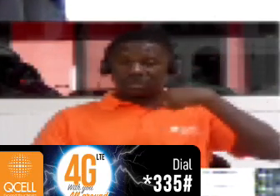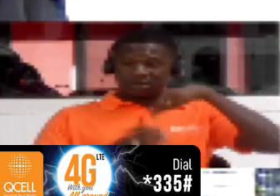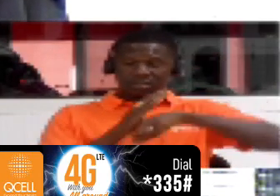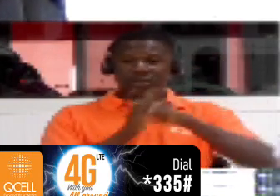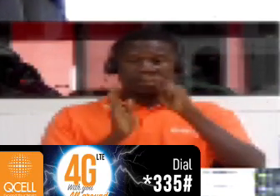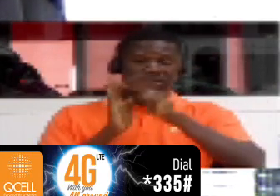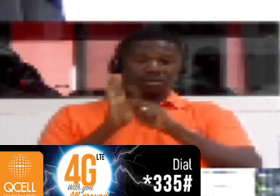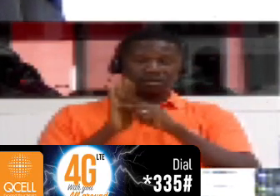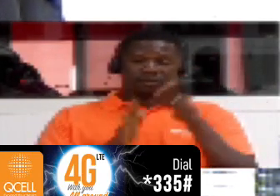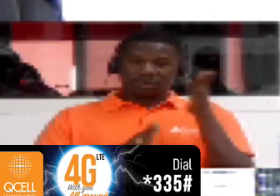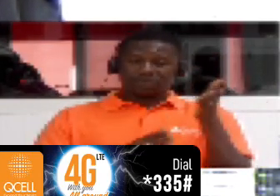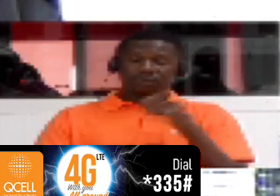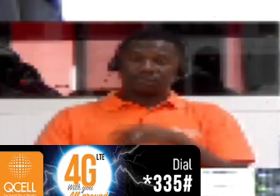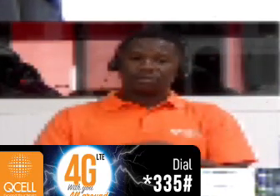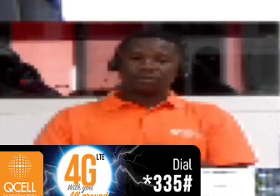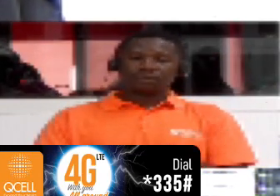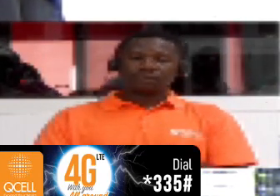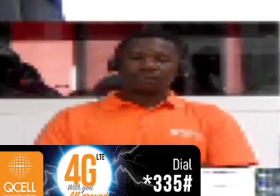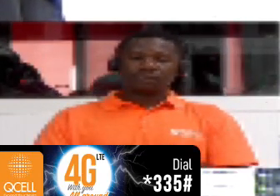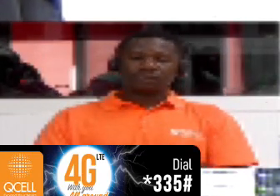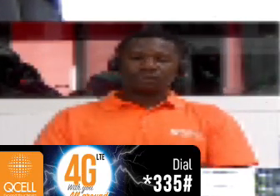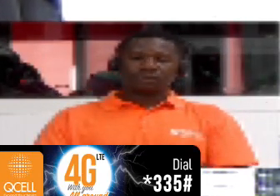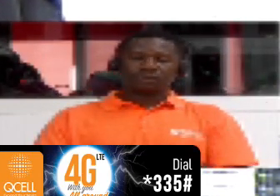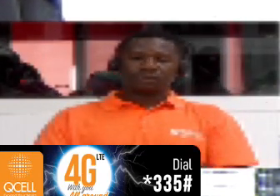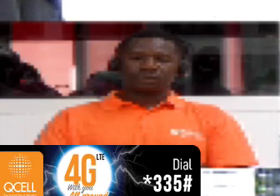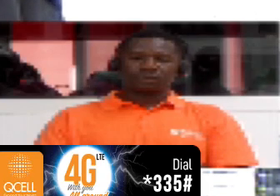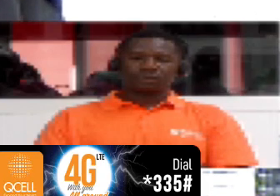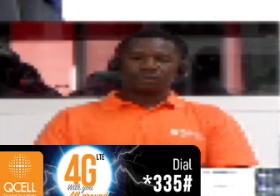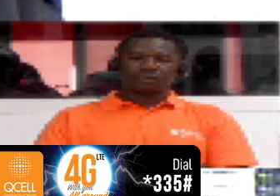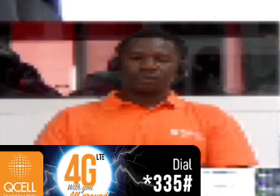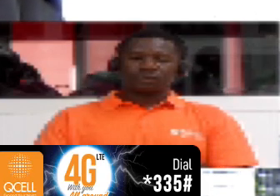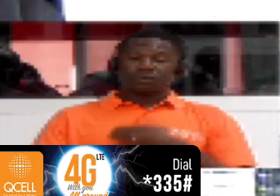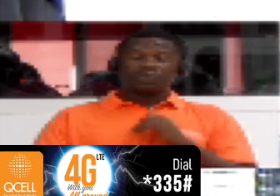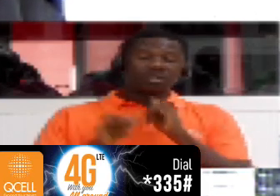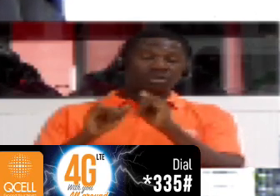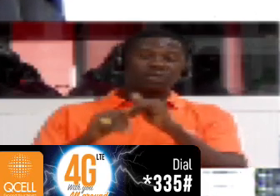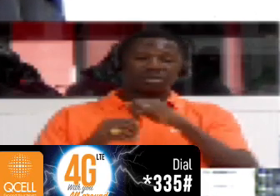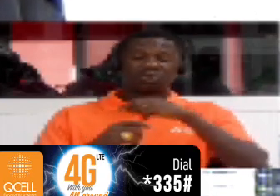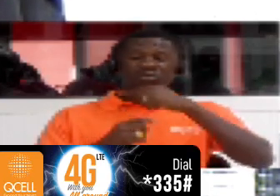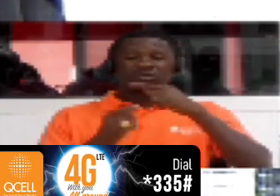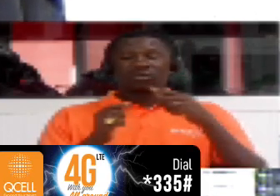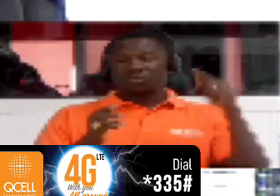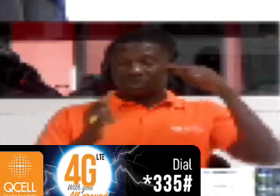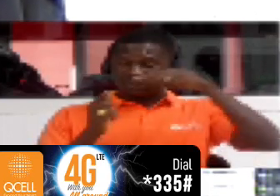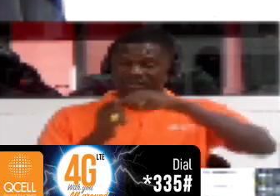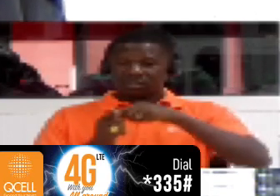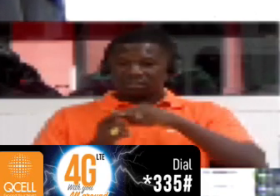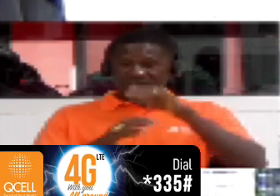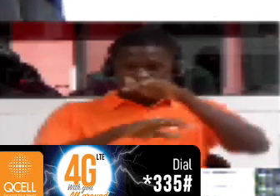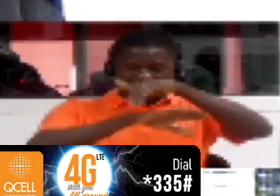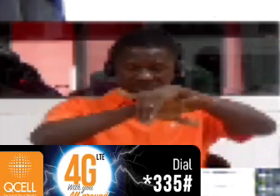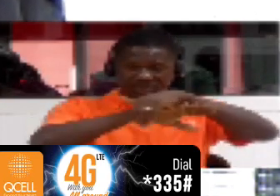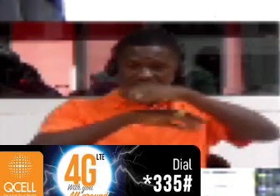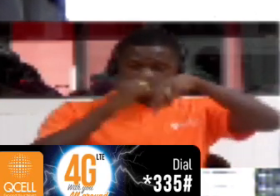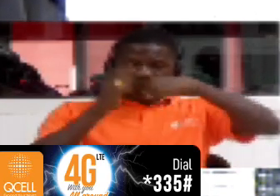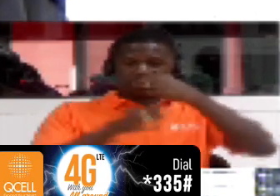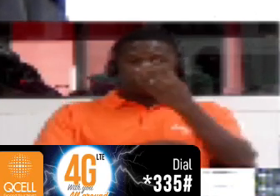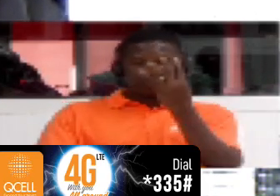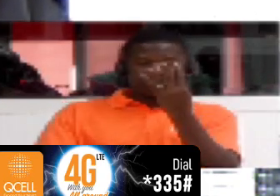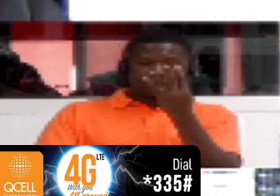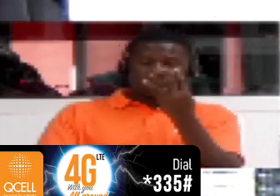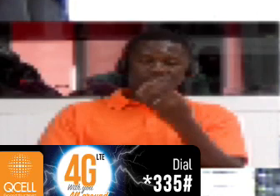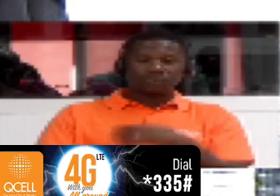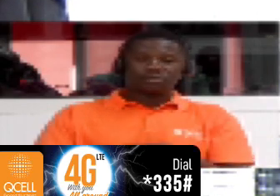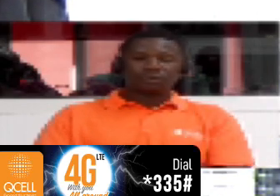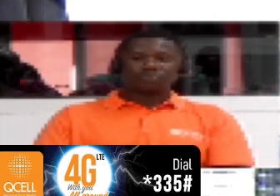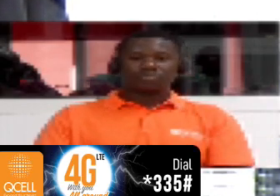Kanifing. Sirajele fo ularo around 4. We were there until in the evening around about 4. Buso nata fonye